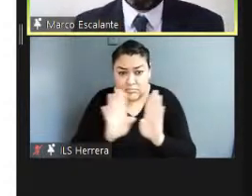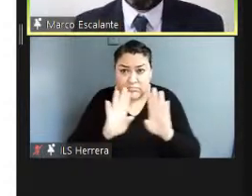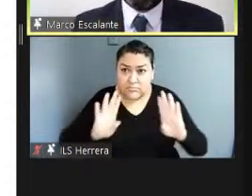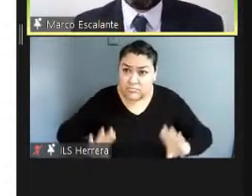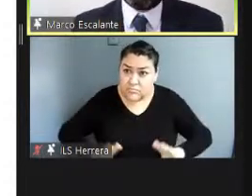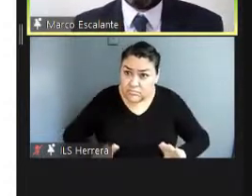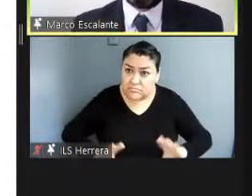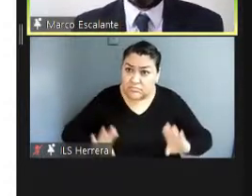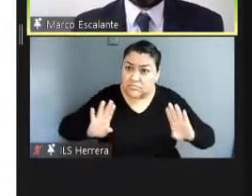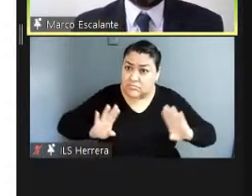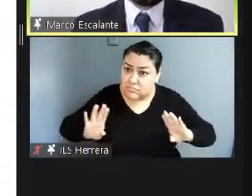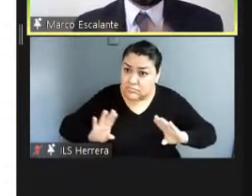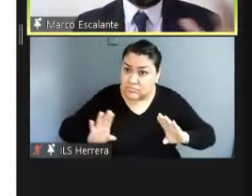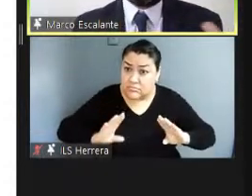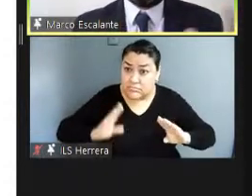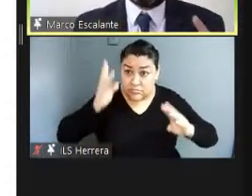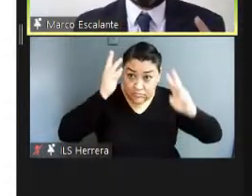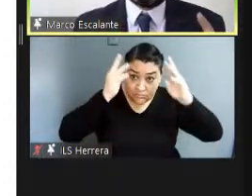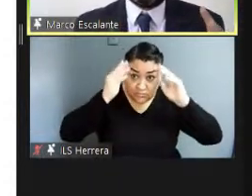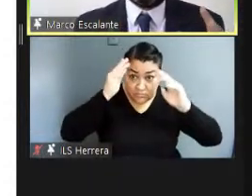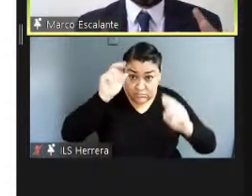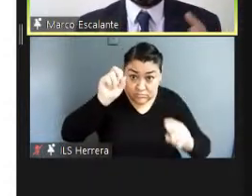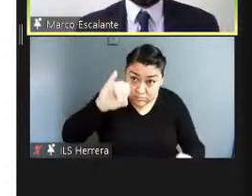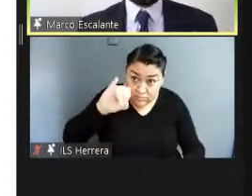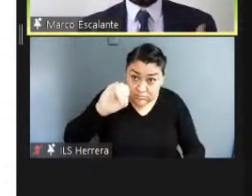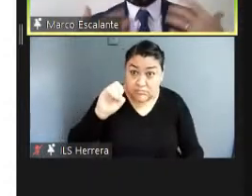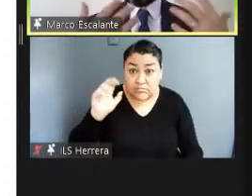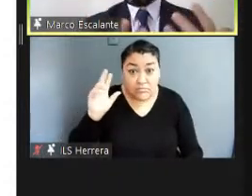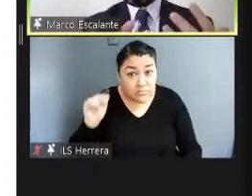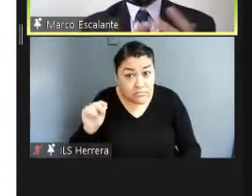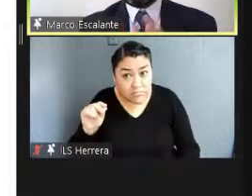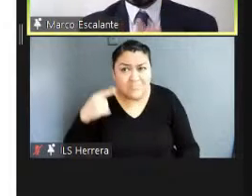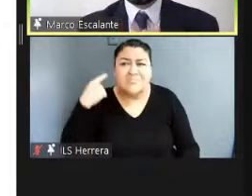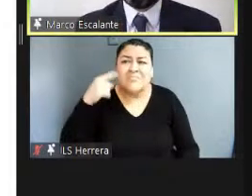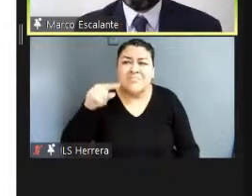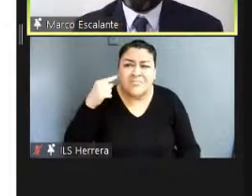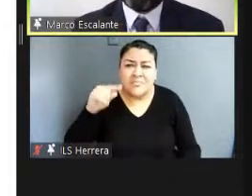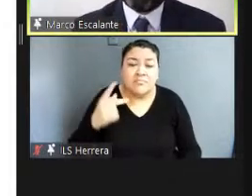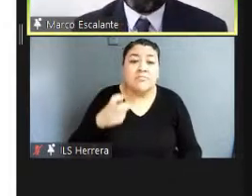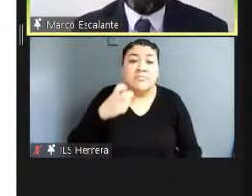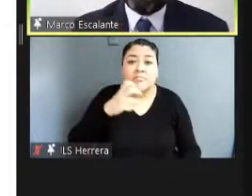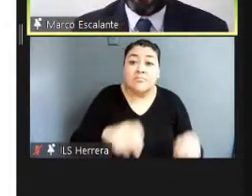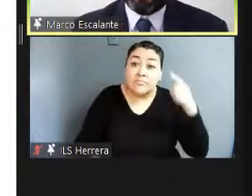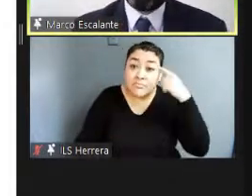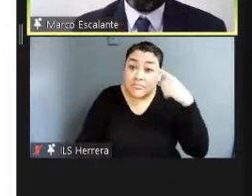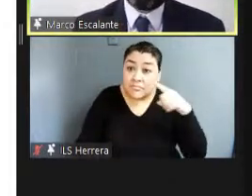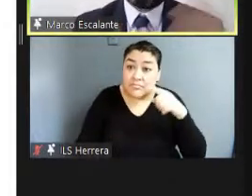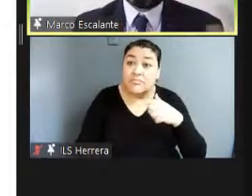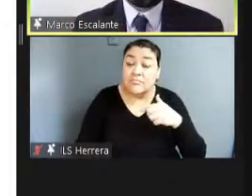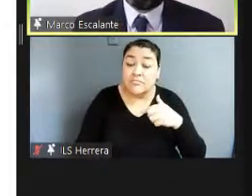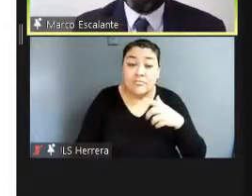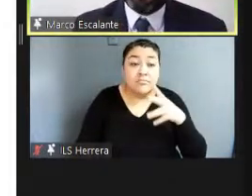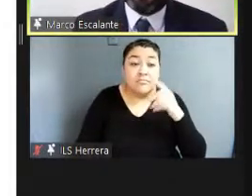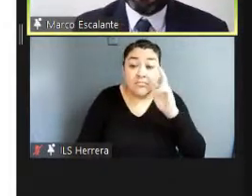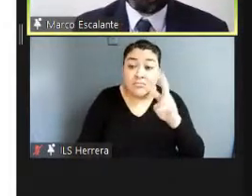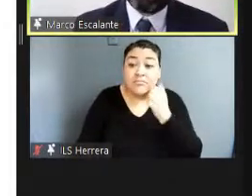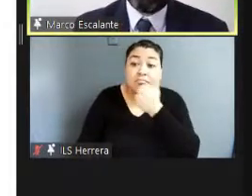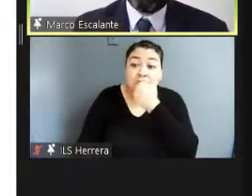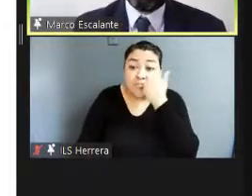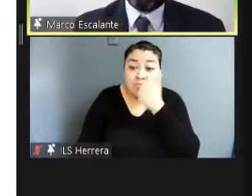in the curriculum, we see how the competency performance is doing. The purpose of this is to be able to show